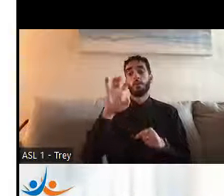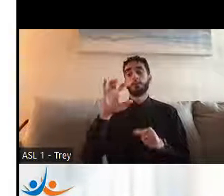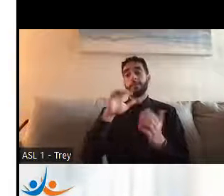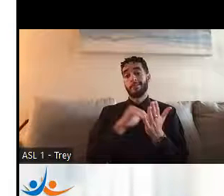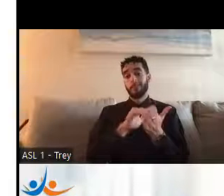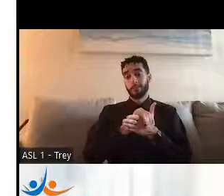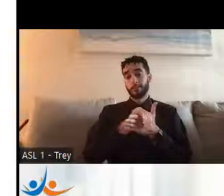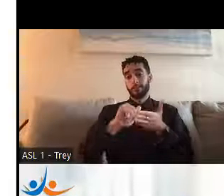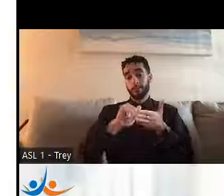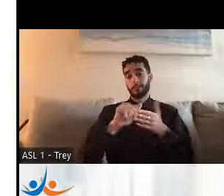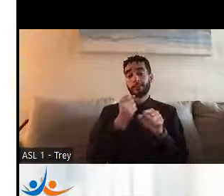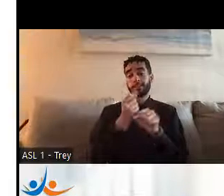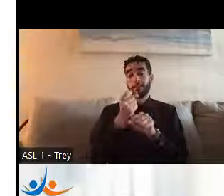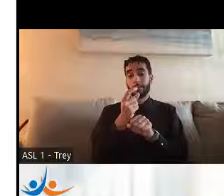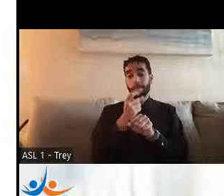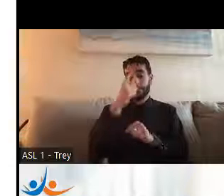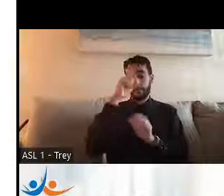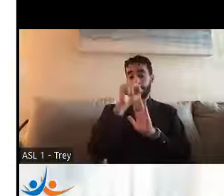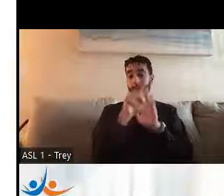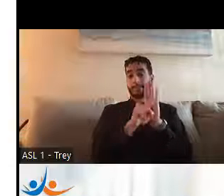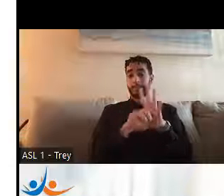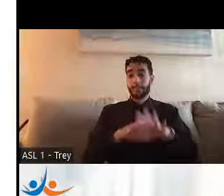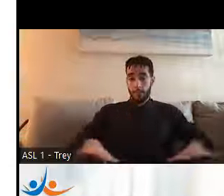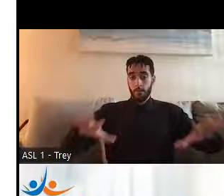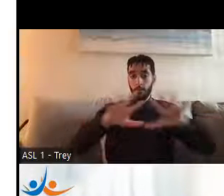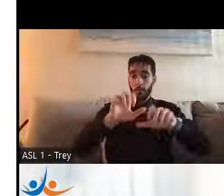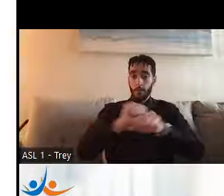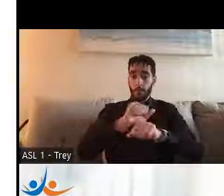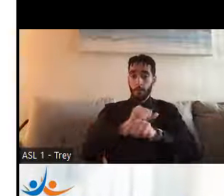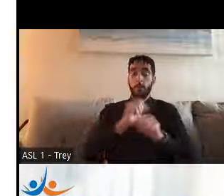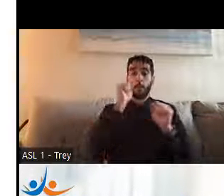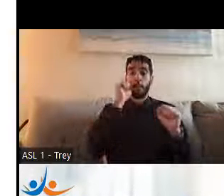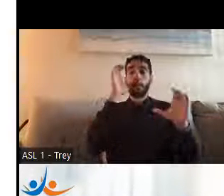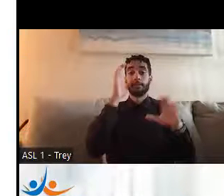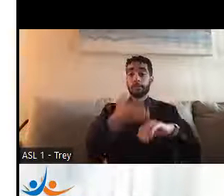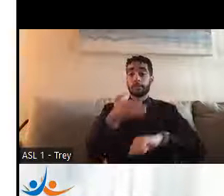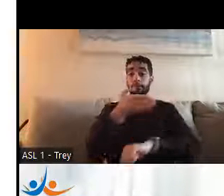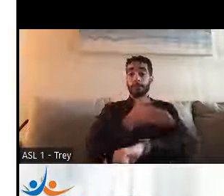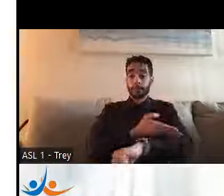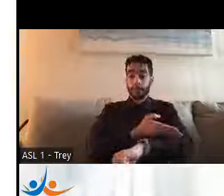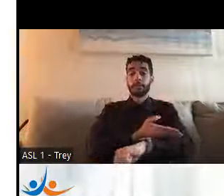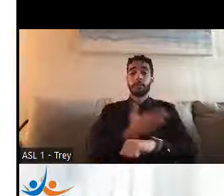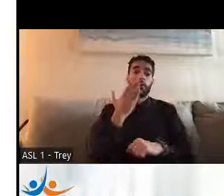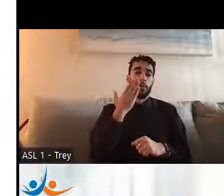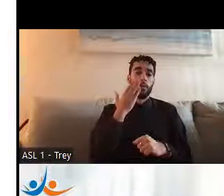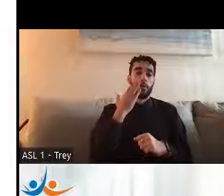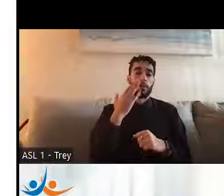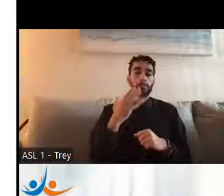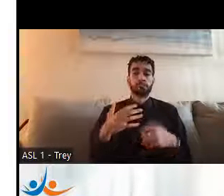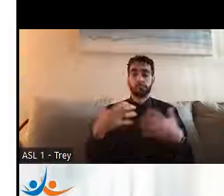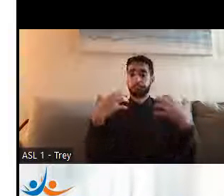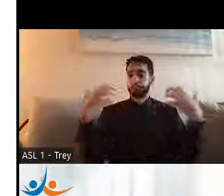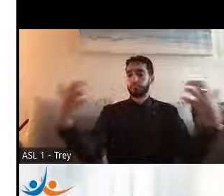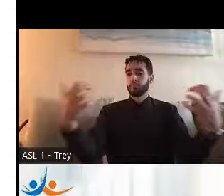annually for statewide work that will, one, increase awareness and understanding among the general public, providers, and